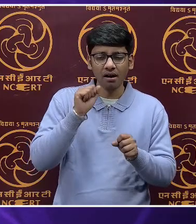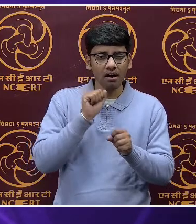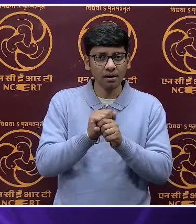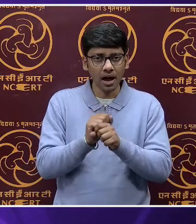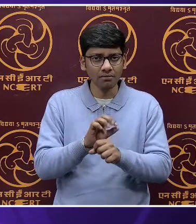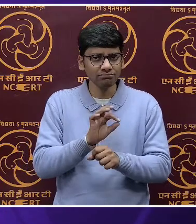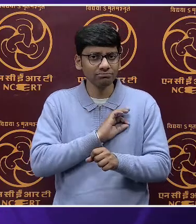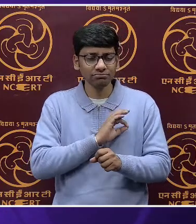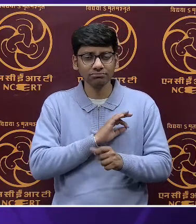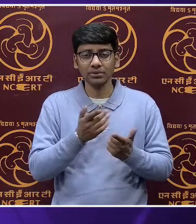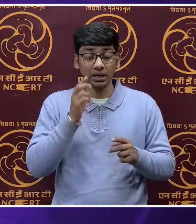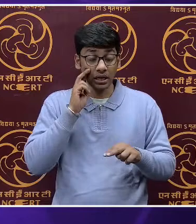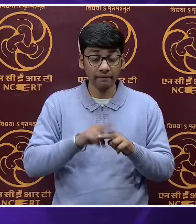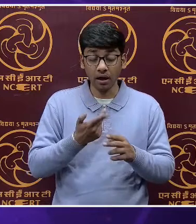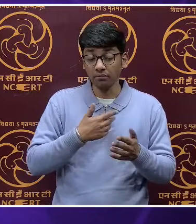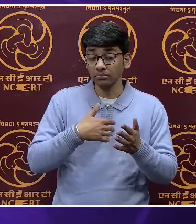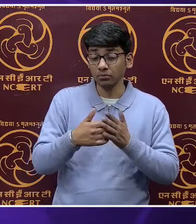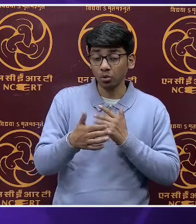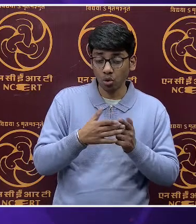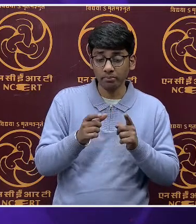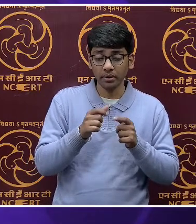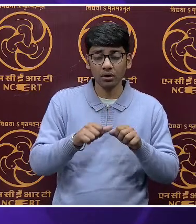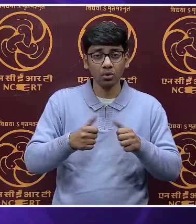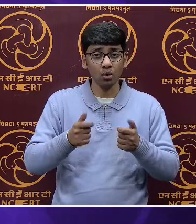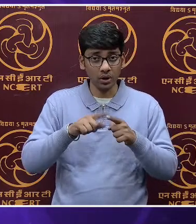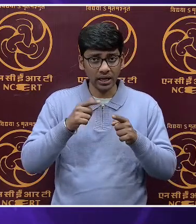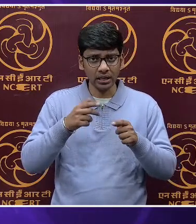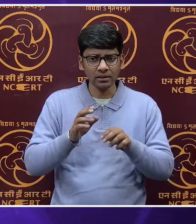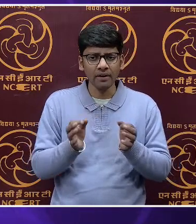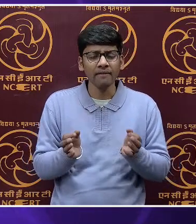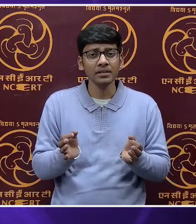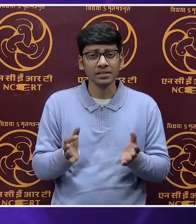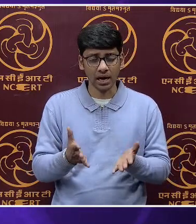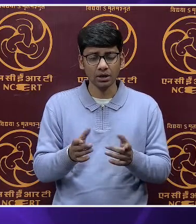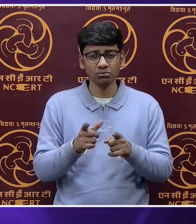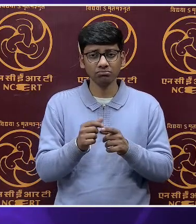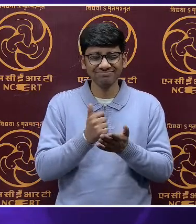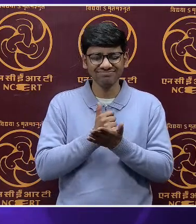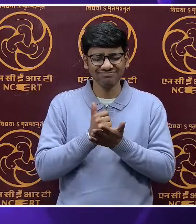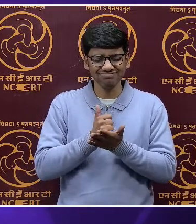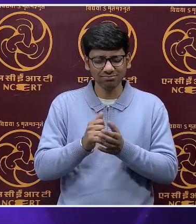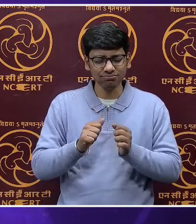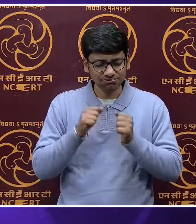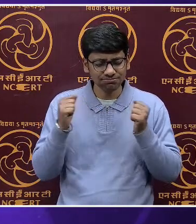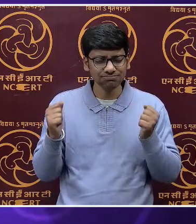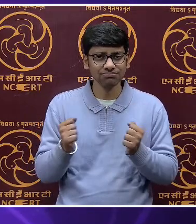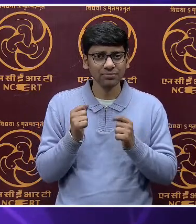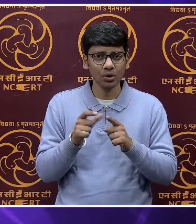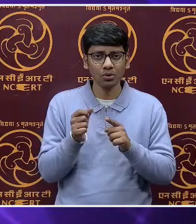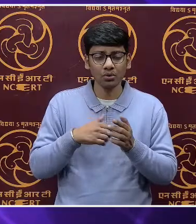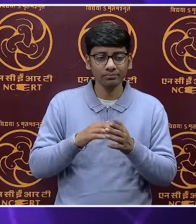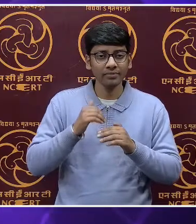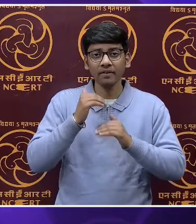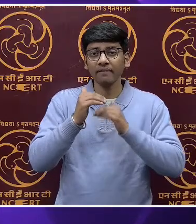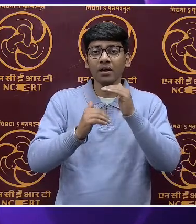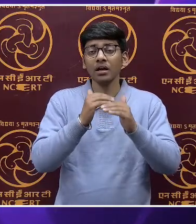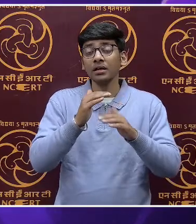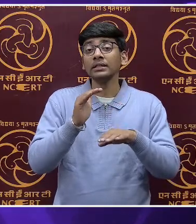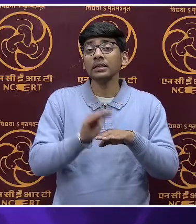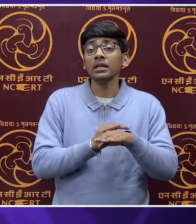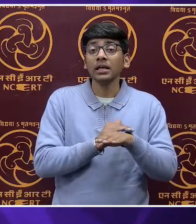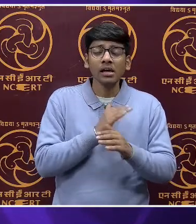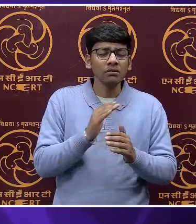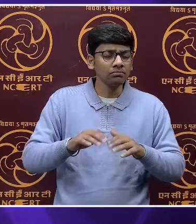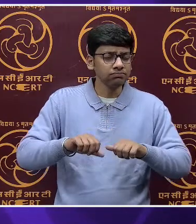keep on doing even if you are not good at it in the beginning. Resilient and positive, multilingual and communicative,